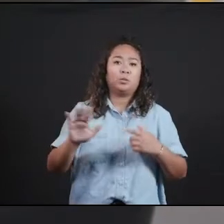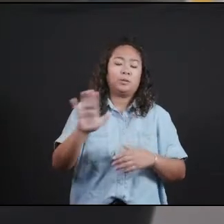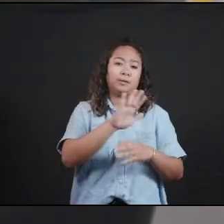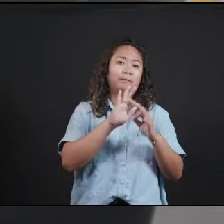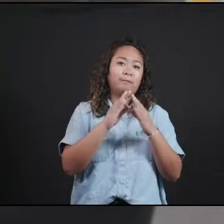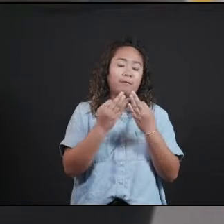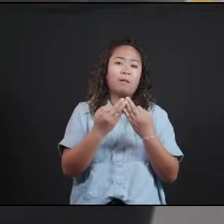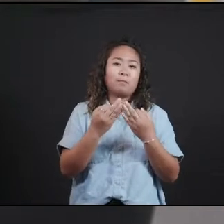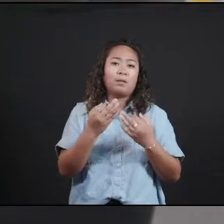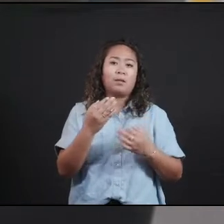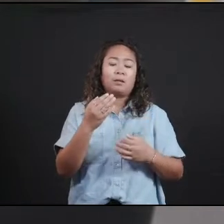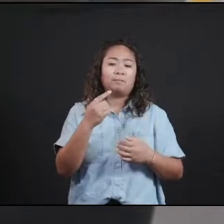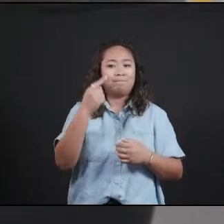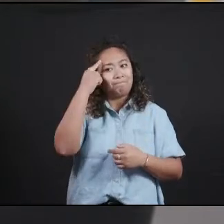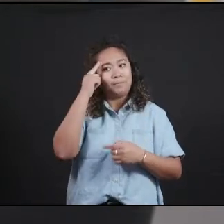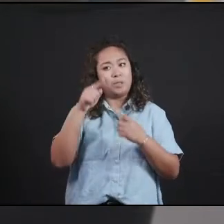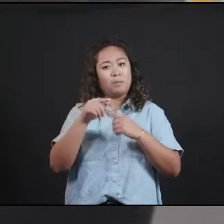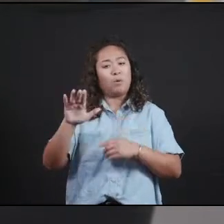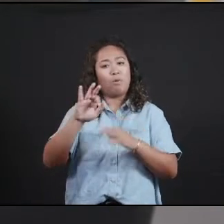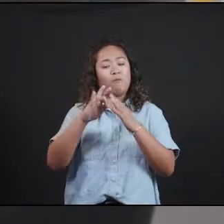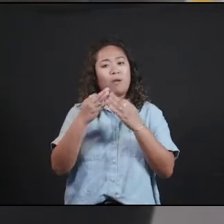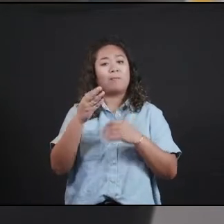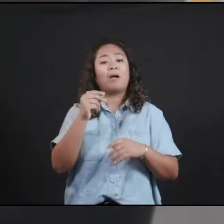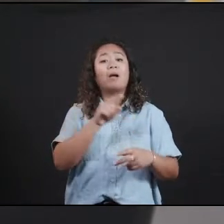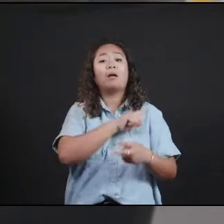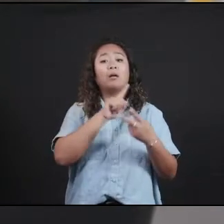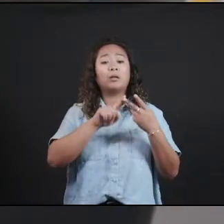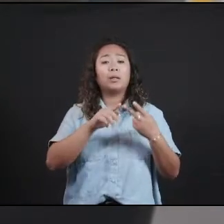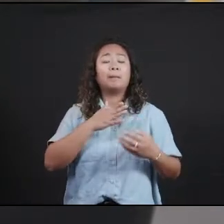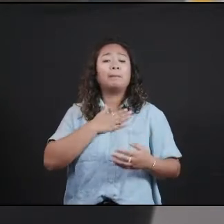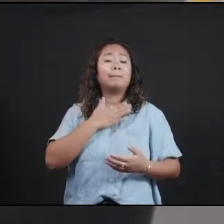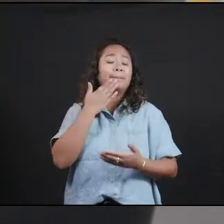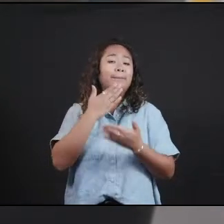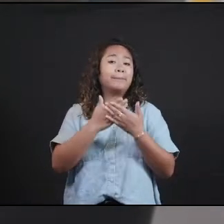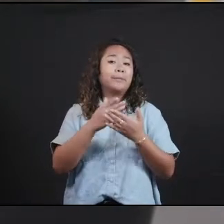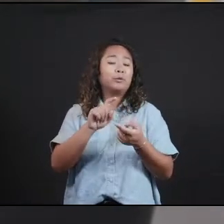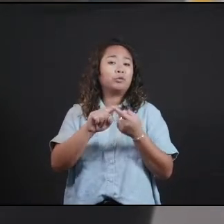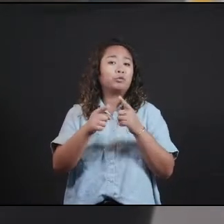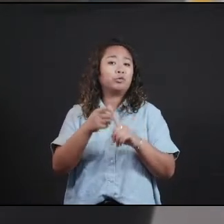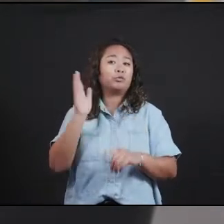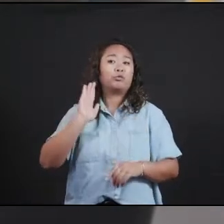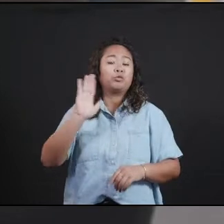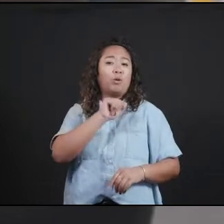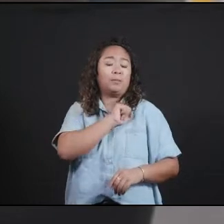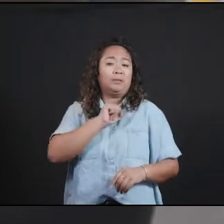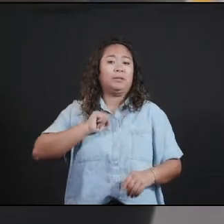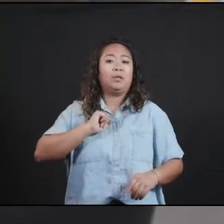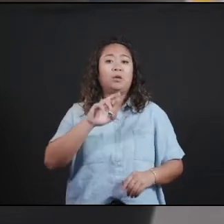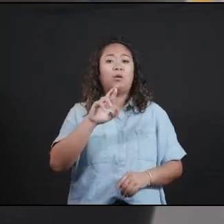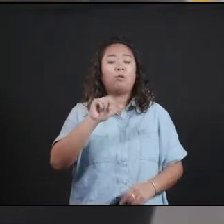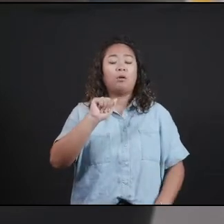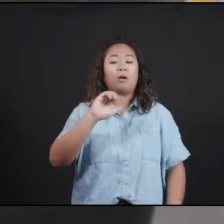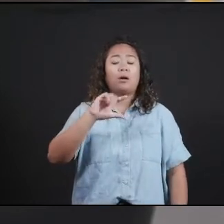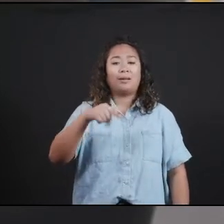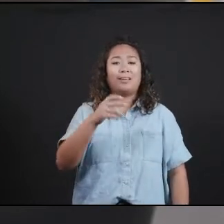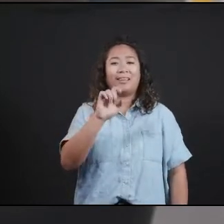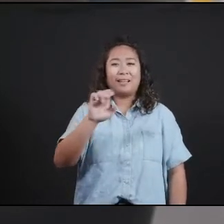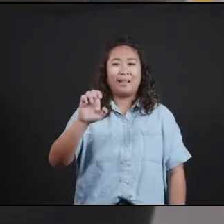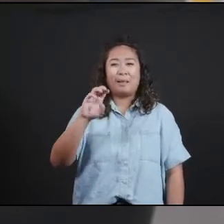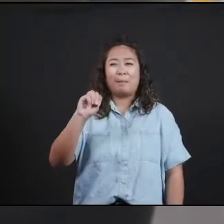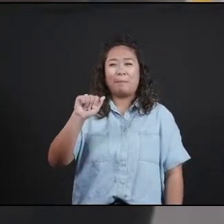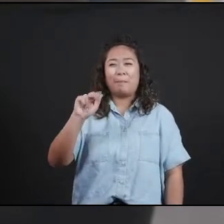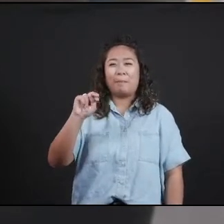the senator just talked about. So they are actively looking for small businesses to participate and to